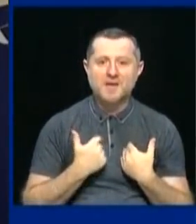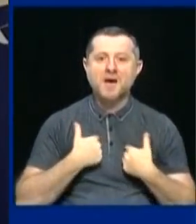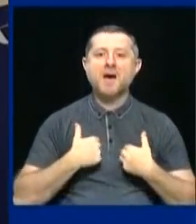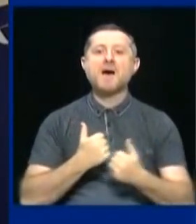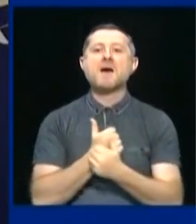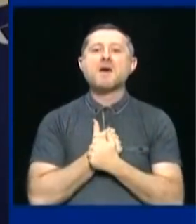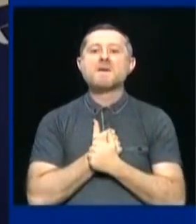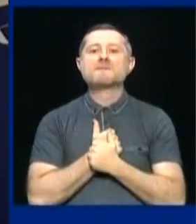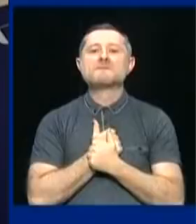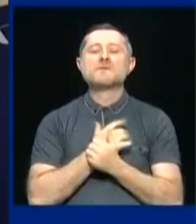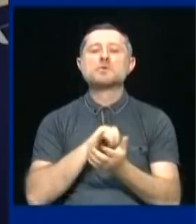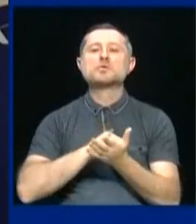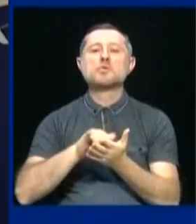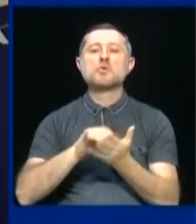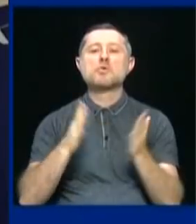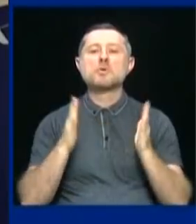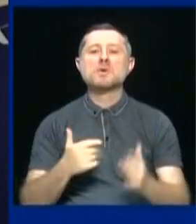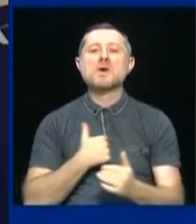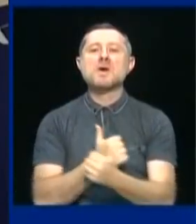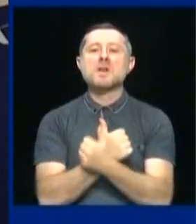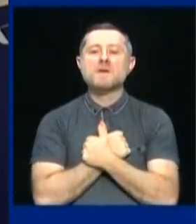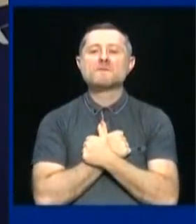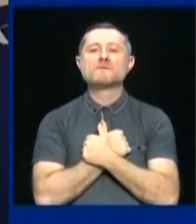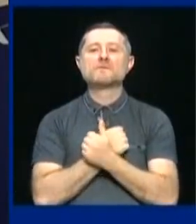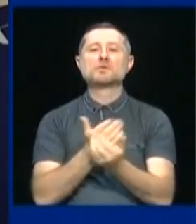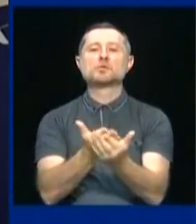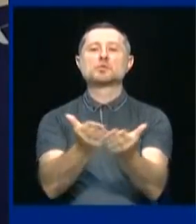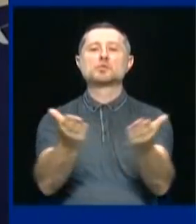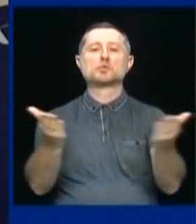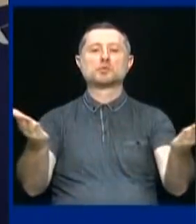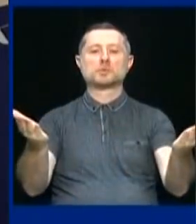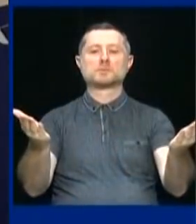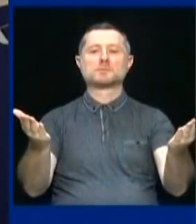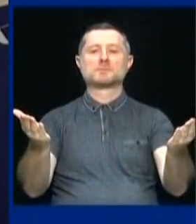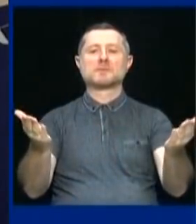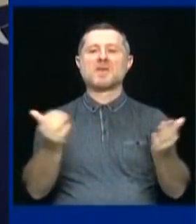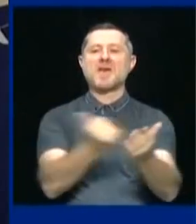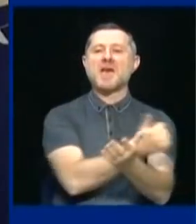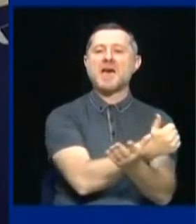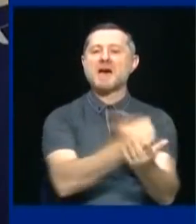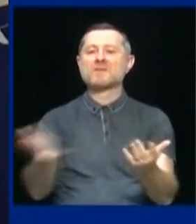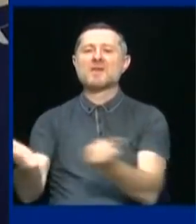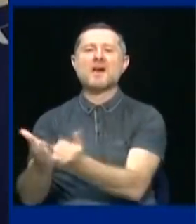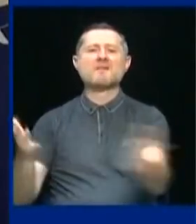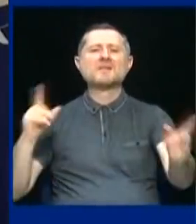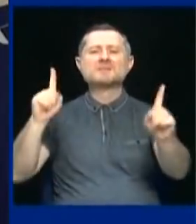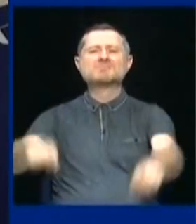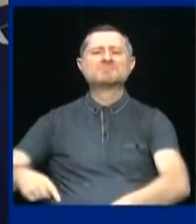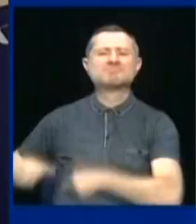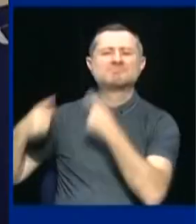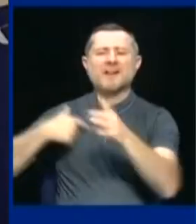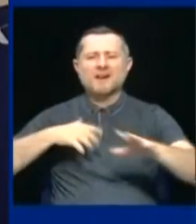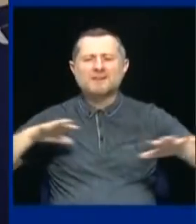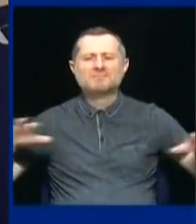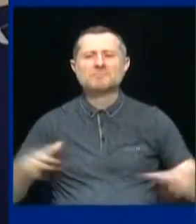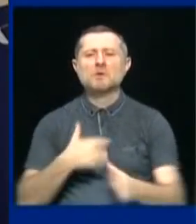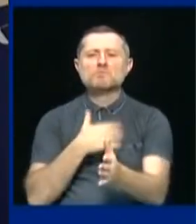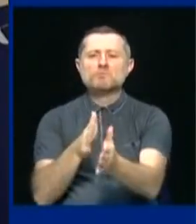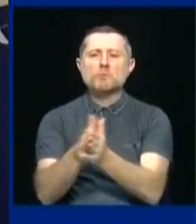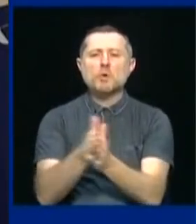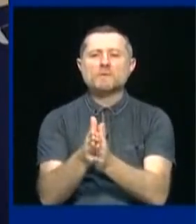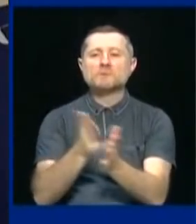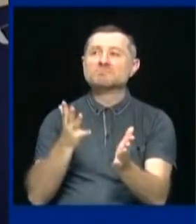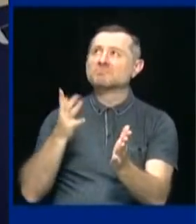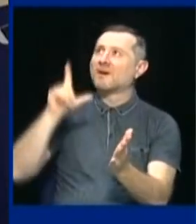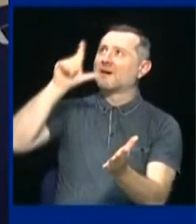you. And everything I have ever done has been motivated by that love.